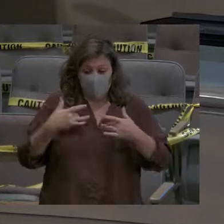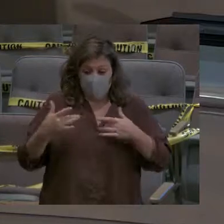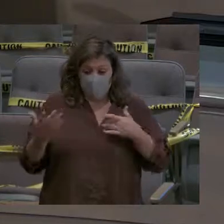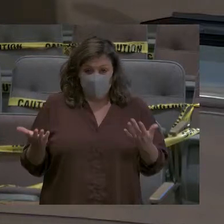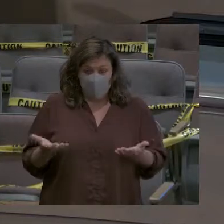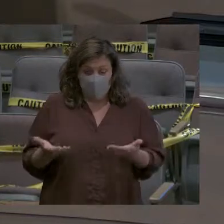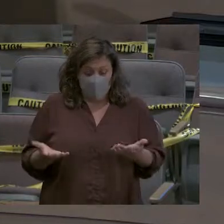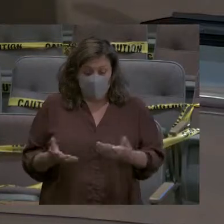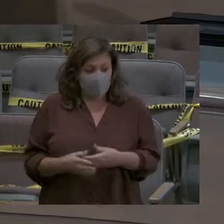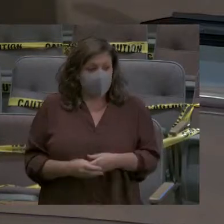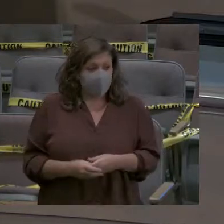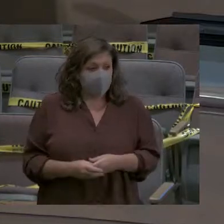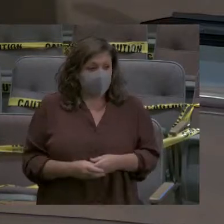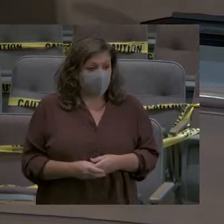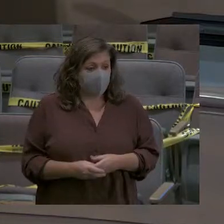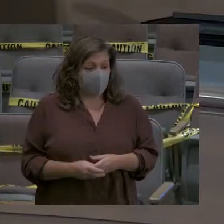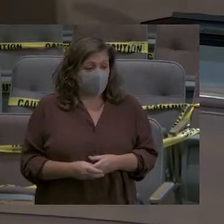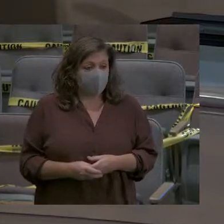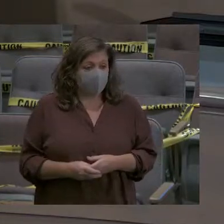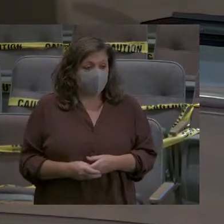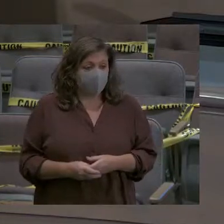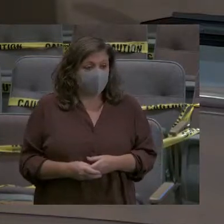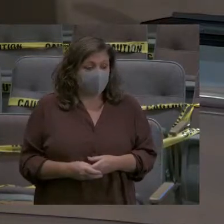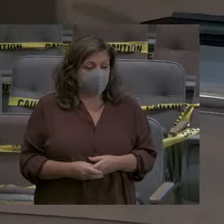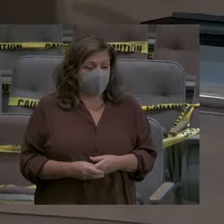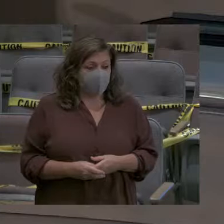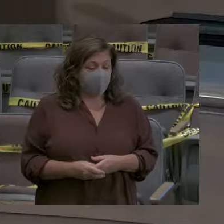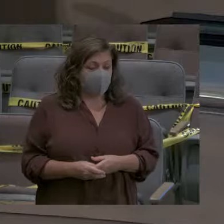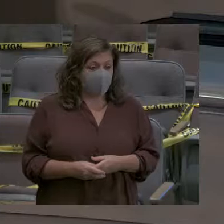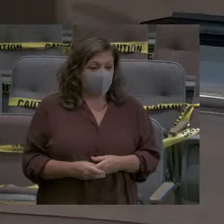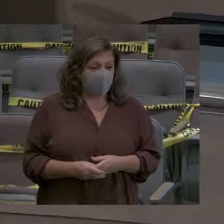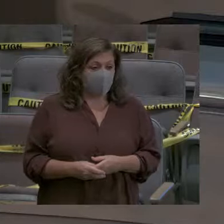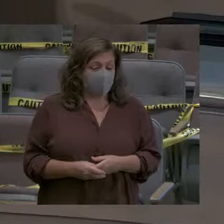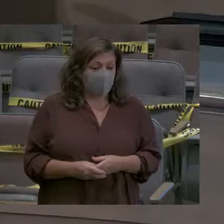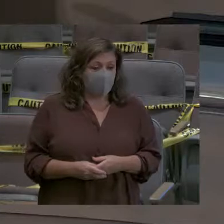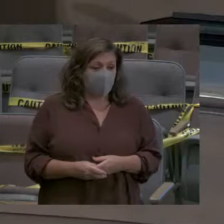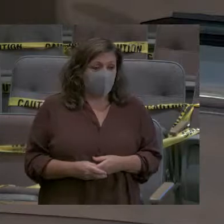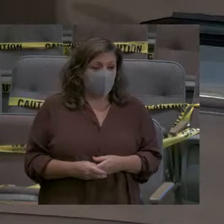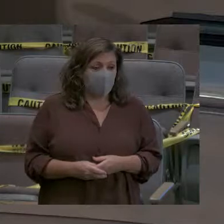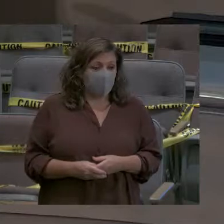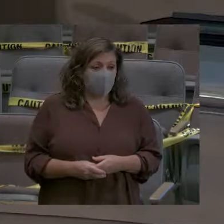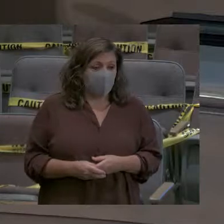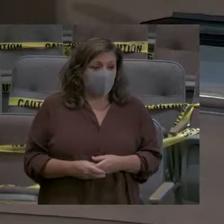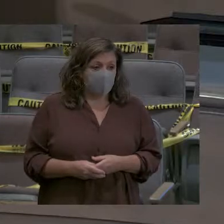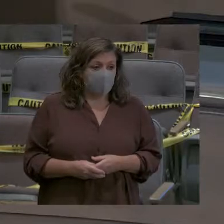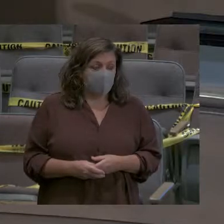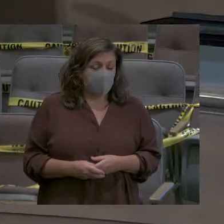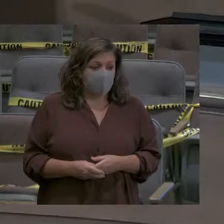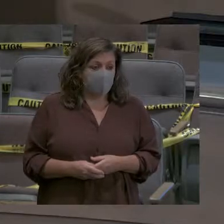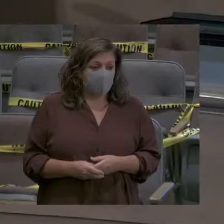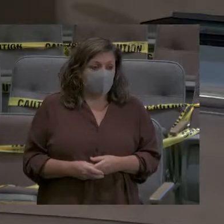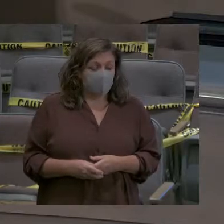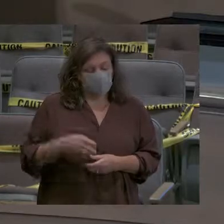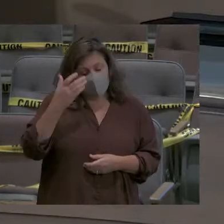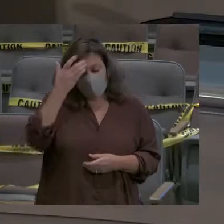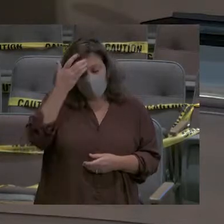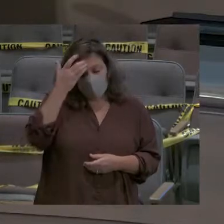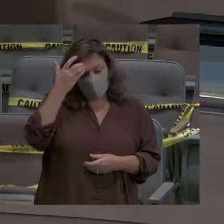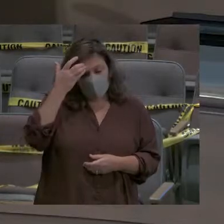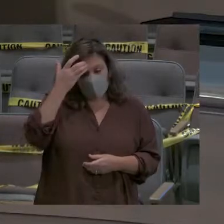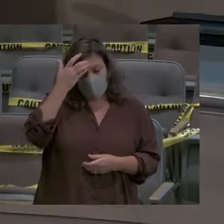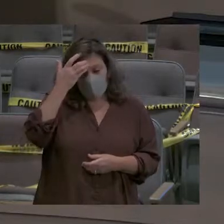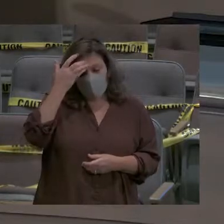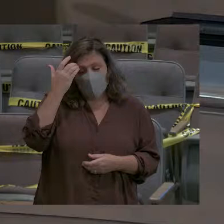that there are individuals that have been admitted to Phoebe, and some unfortunately before they get out